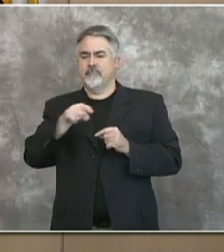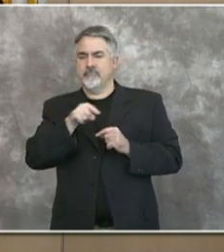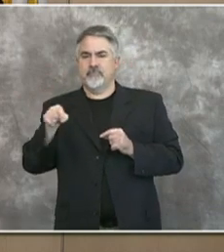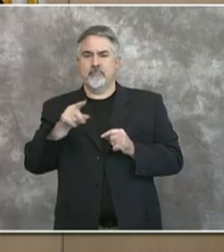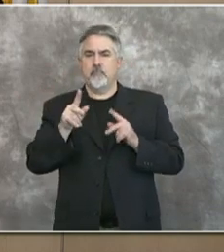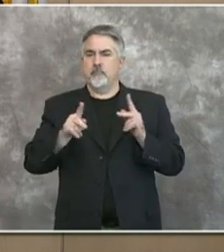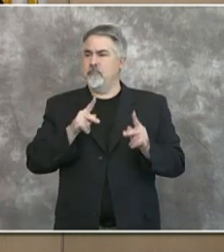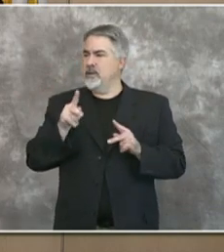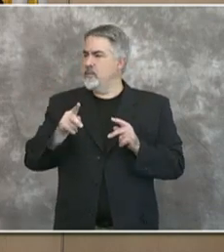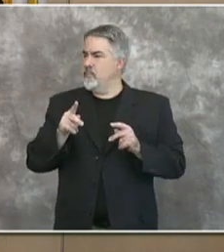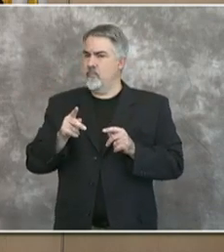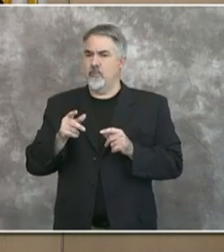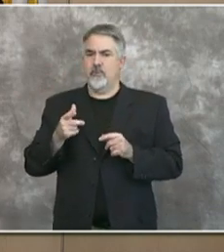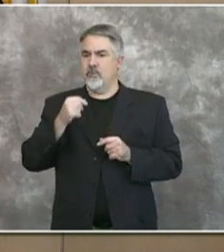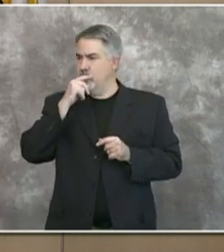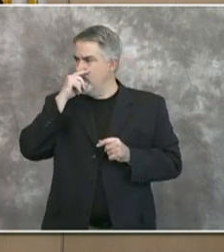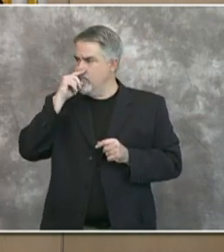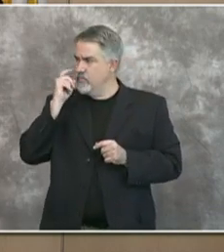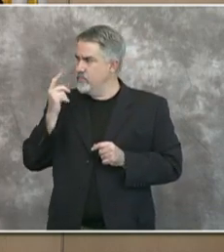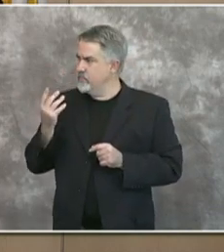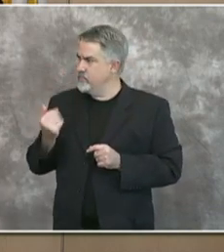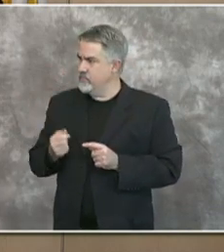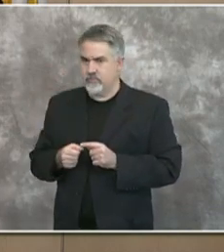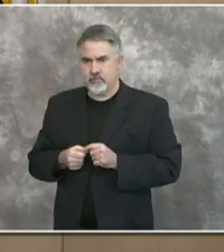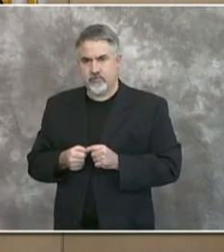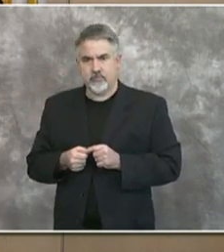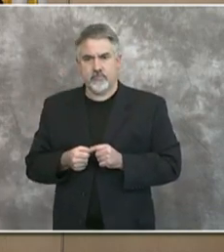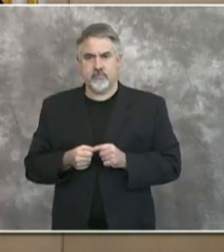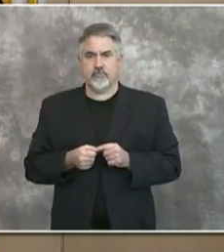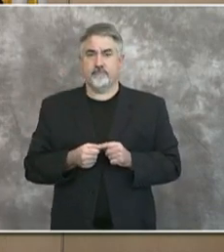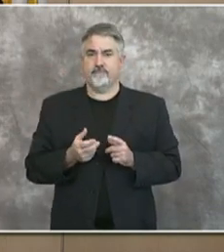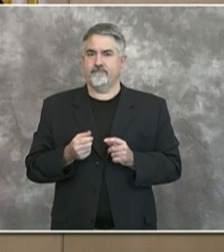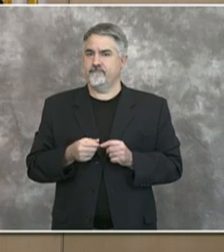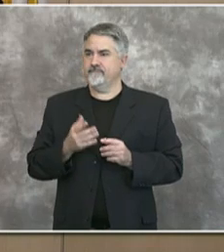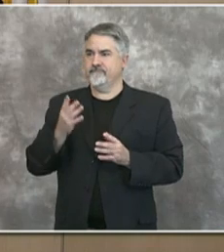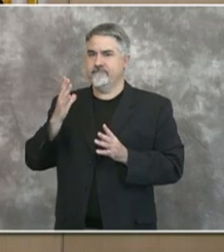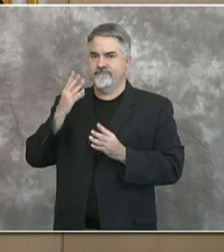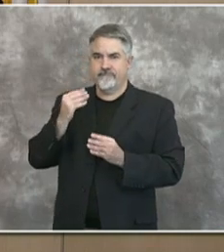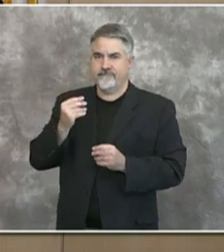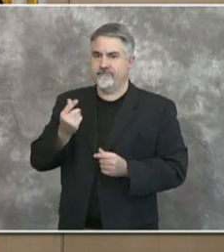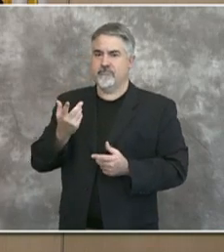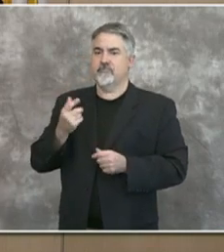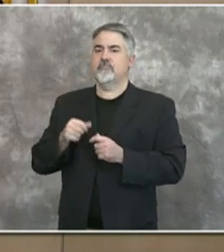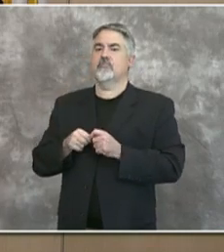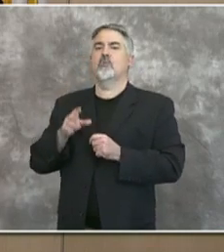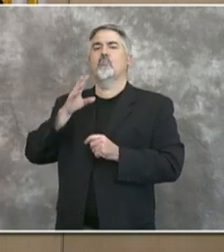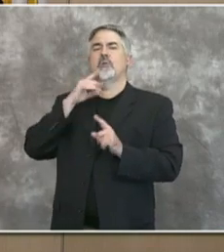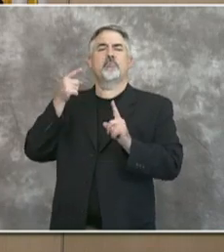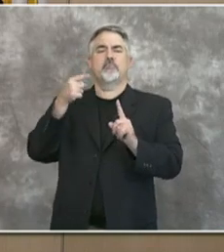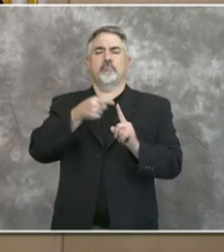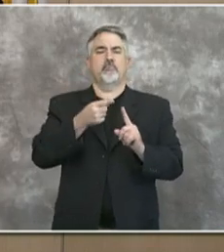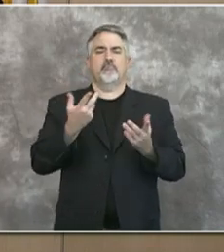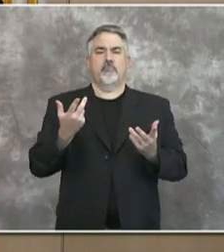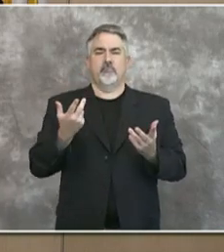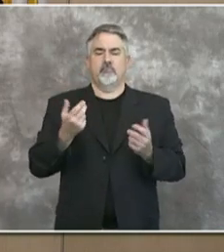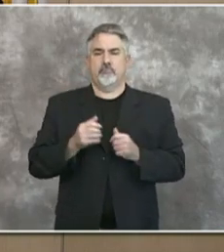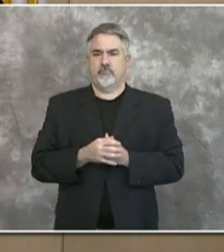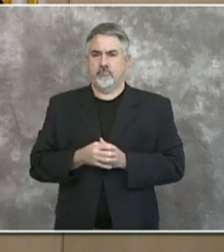having to get creative? You know, some of the things we're hearing are like 3D testing swabs or, you know,